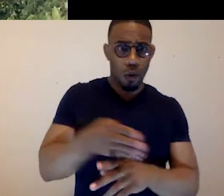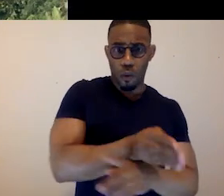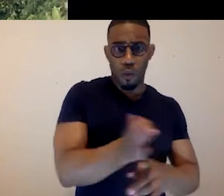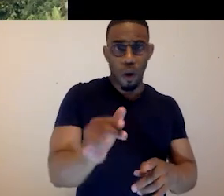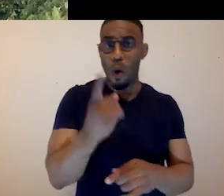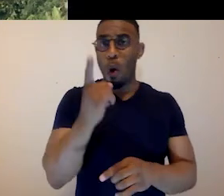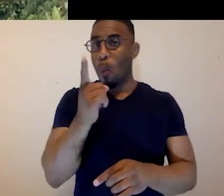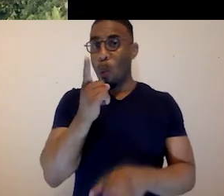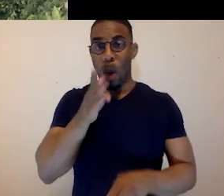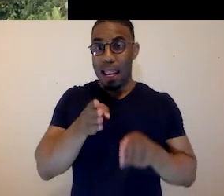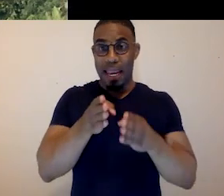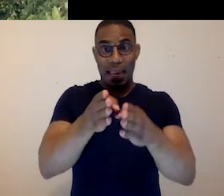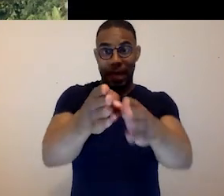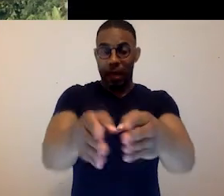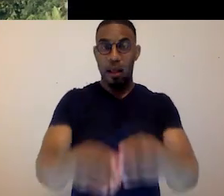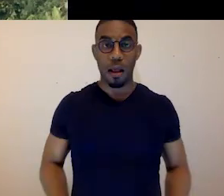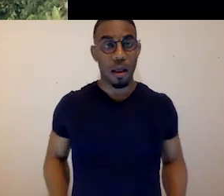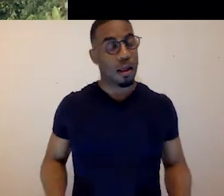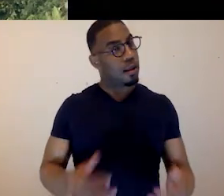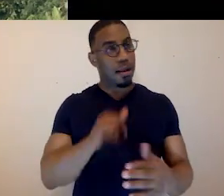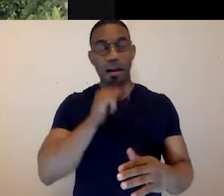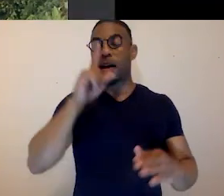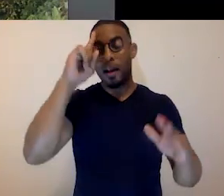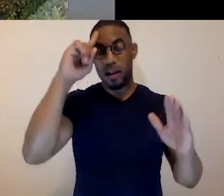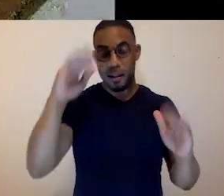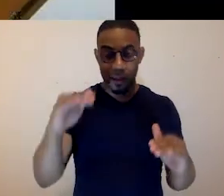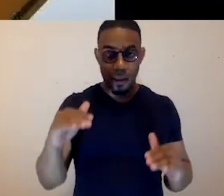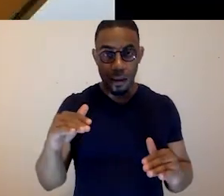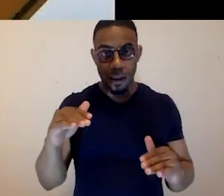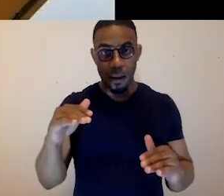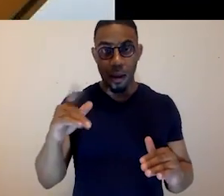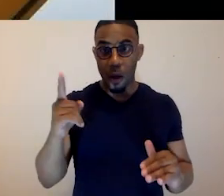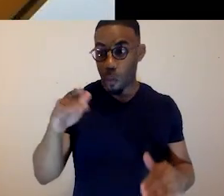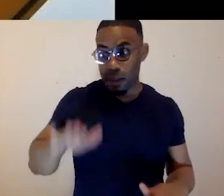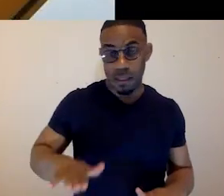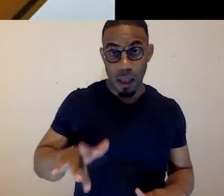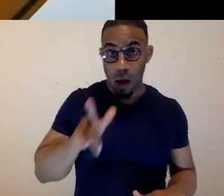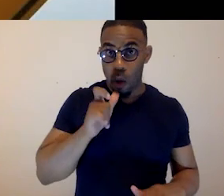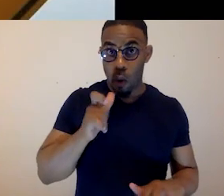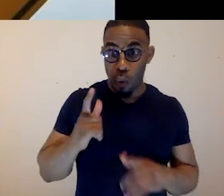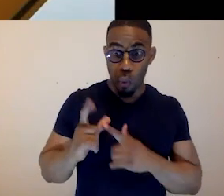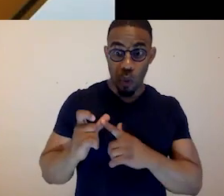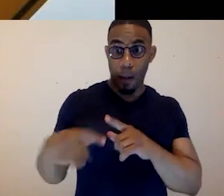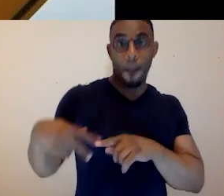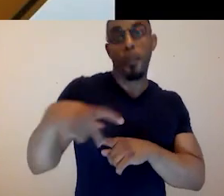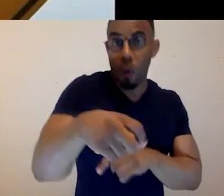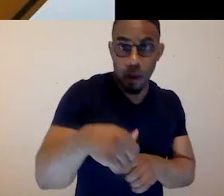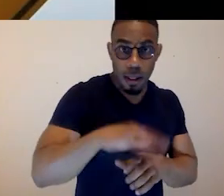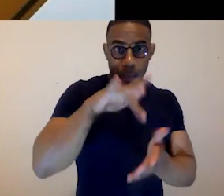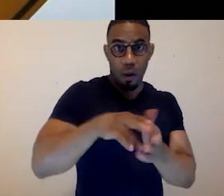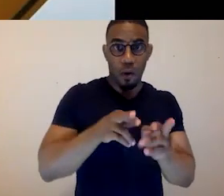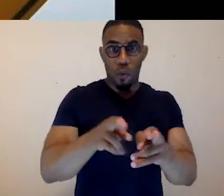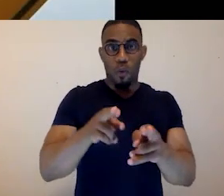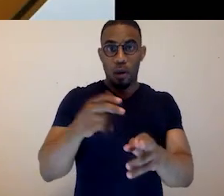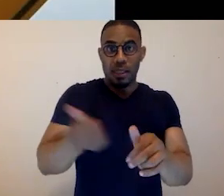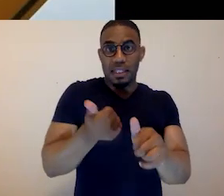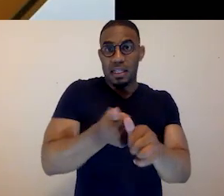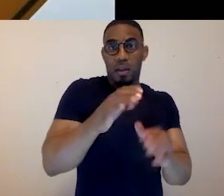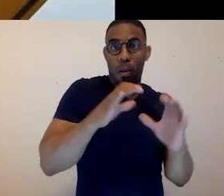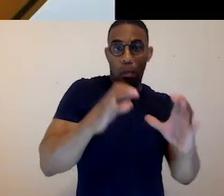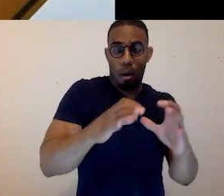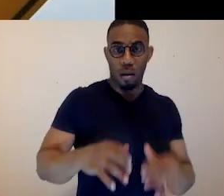one single lane. And quite unexpectedly, a child runs out into the middle of the road chasing a ball